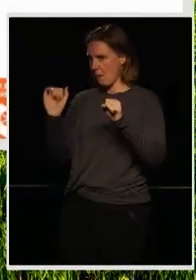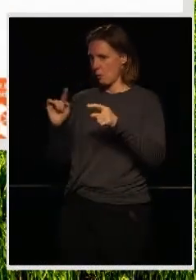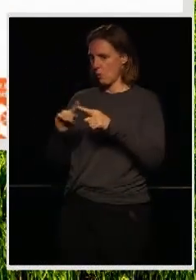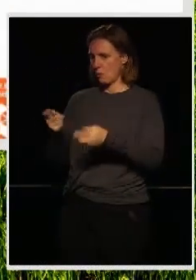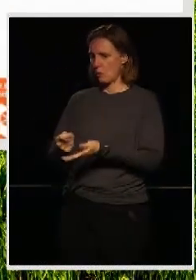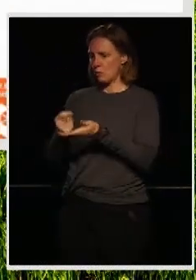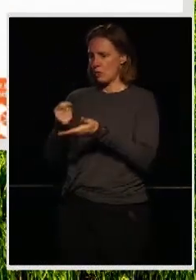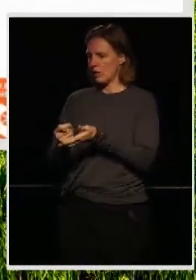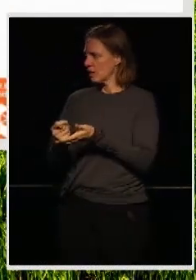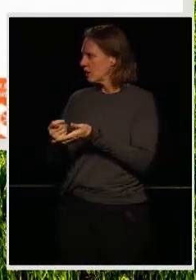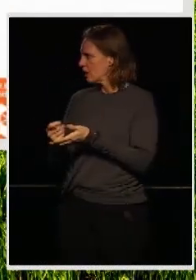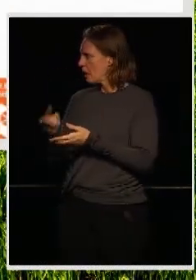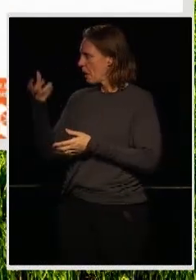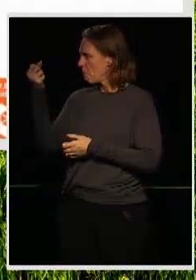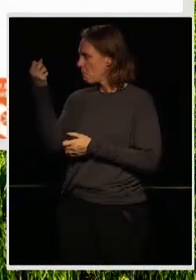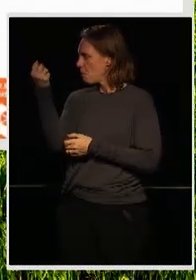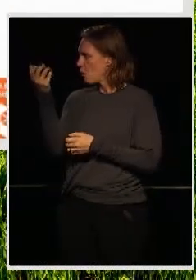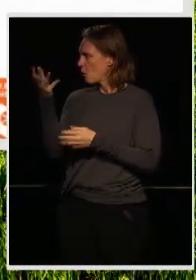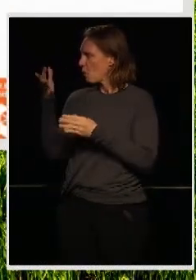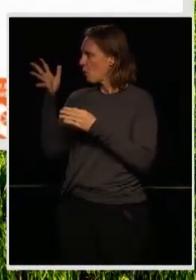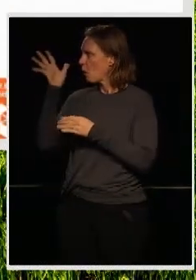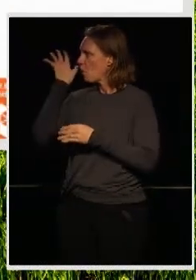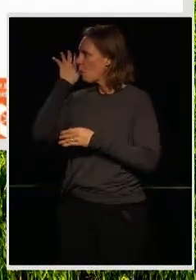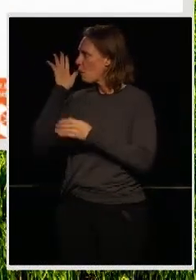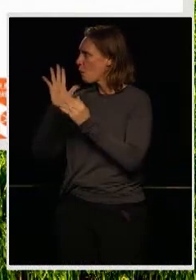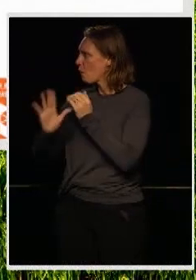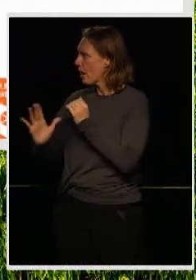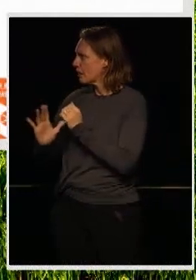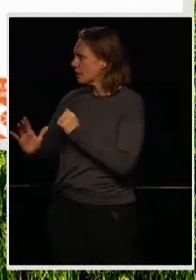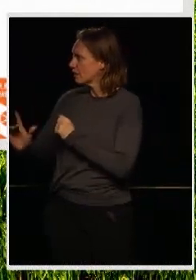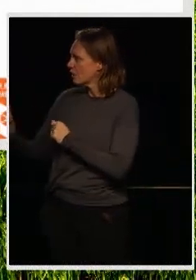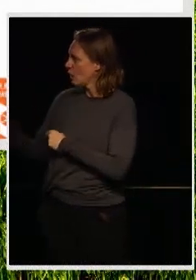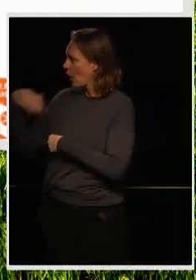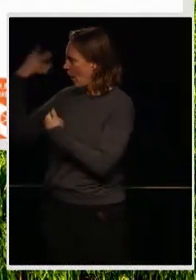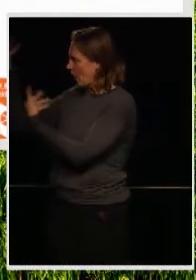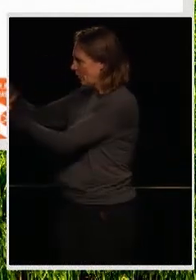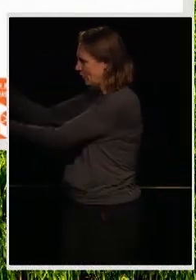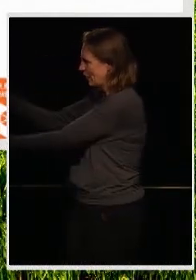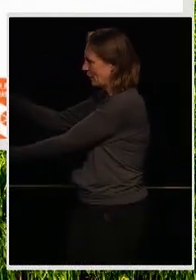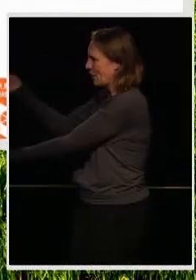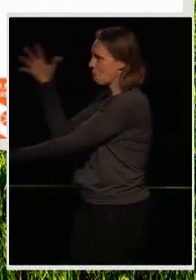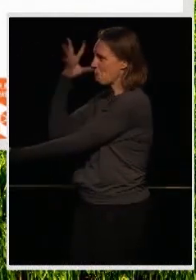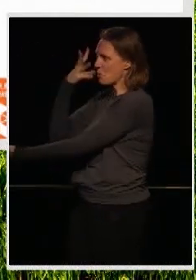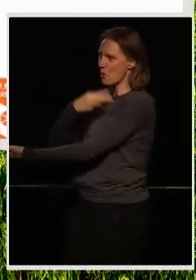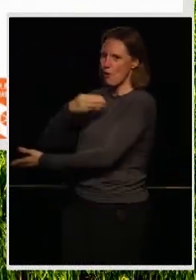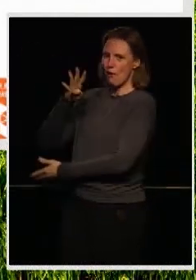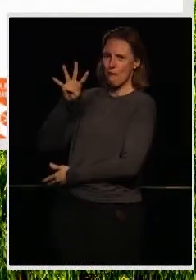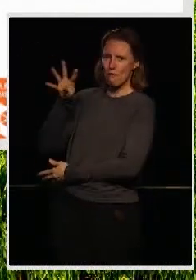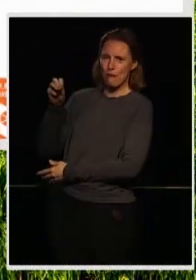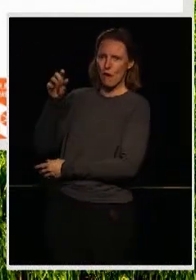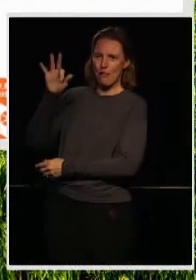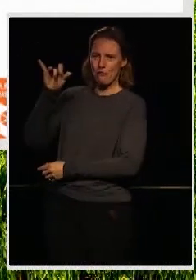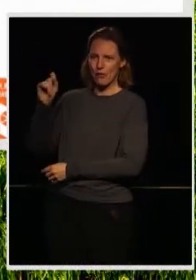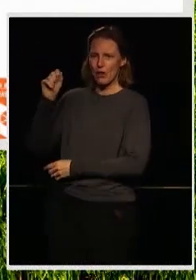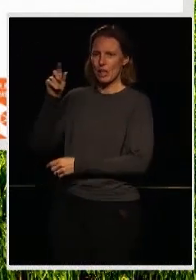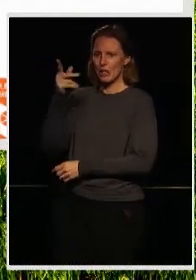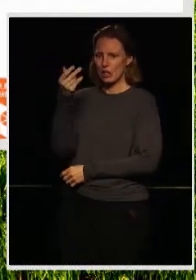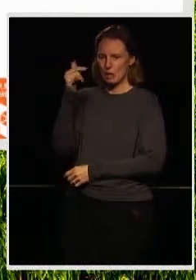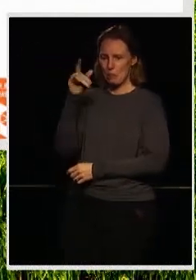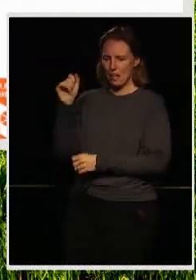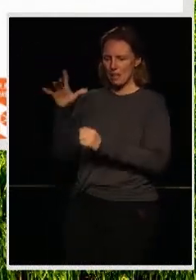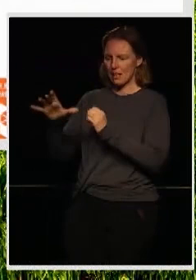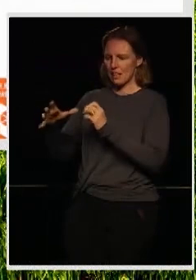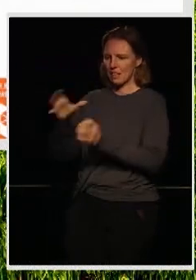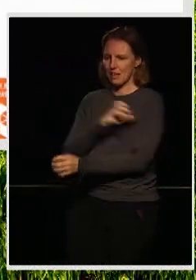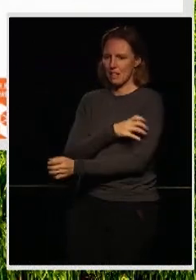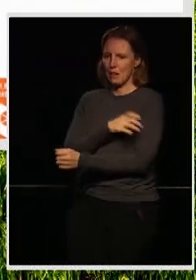treat milk waste. So look at her, isn't she beautiful? She's a 40-foot shipping container that's partially